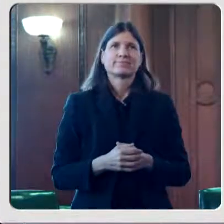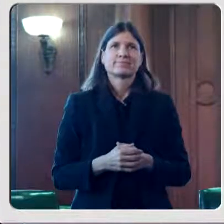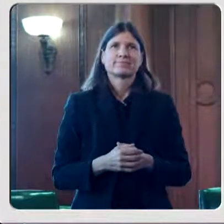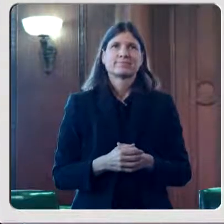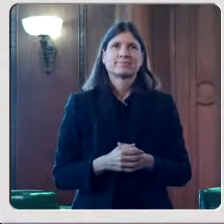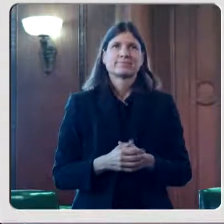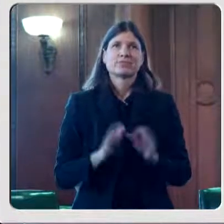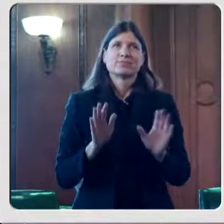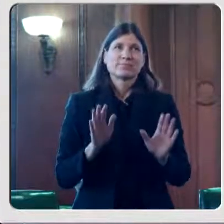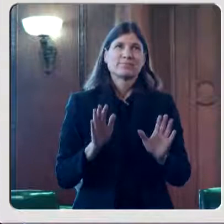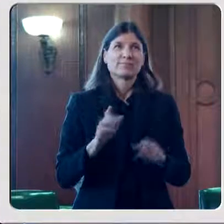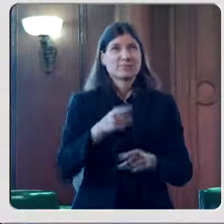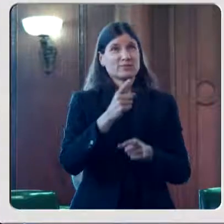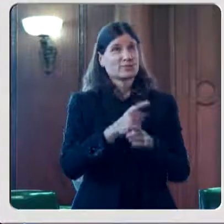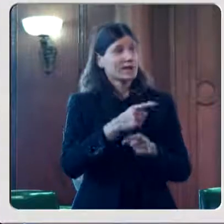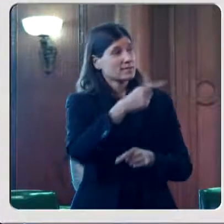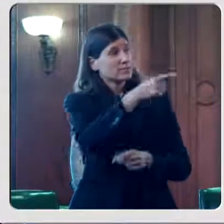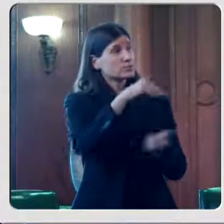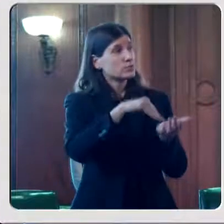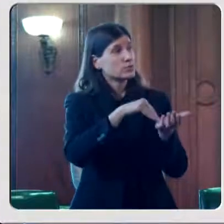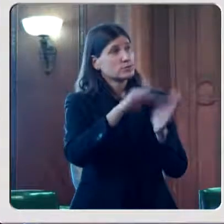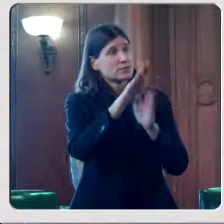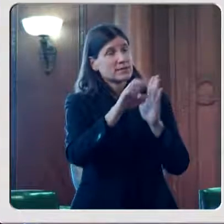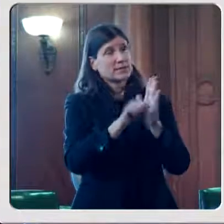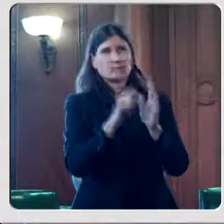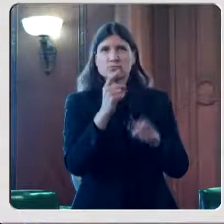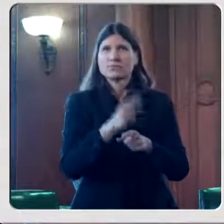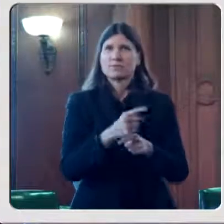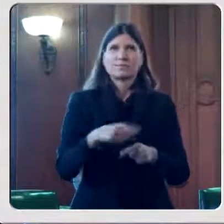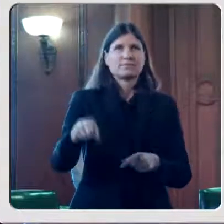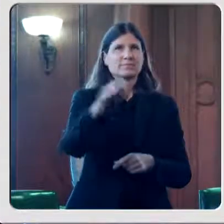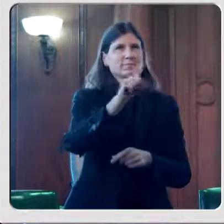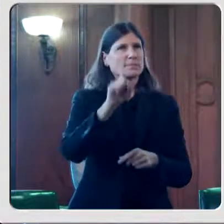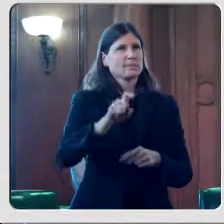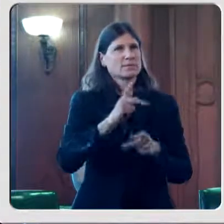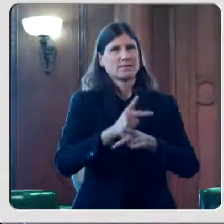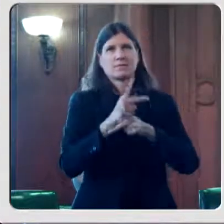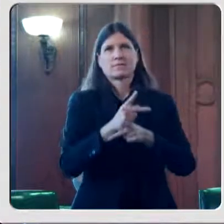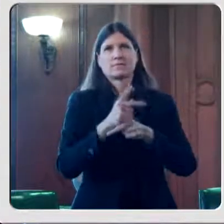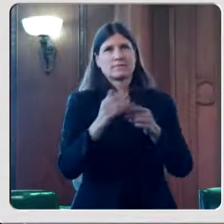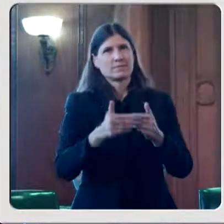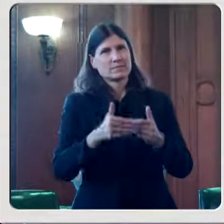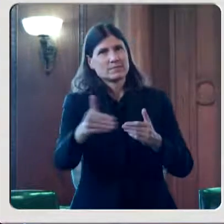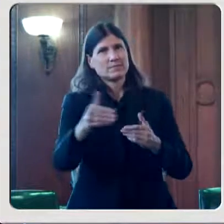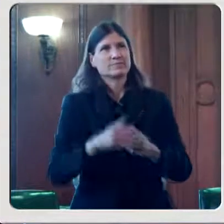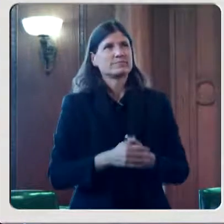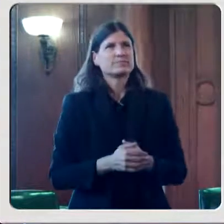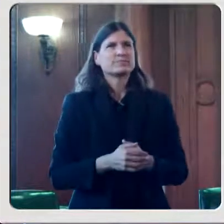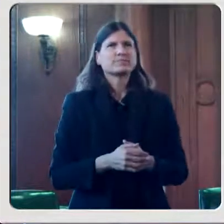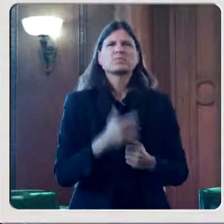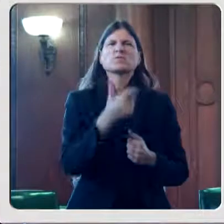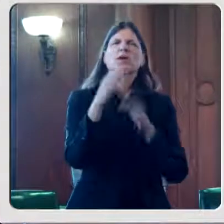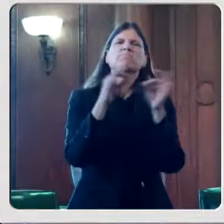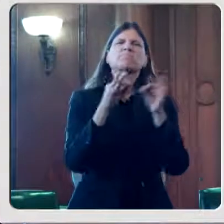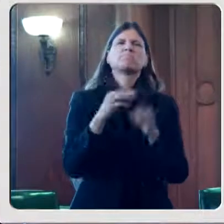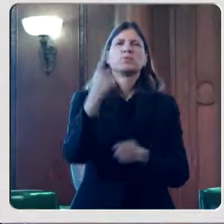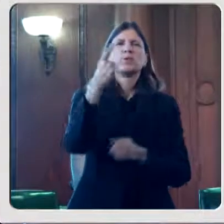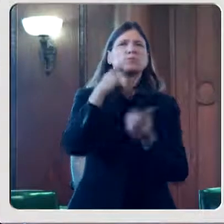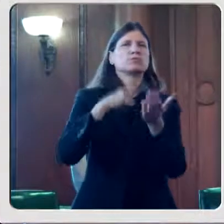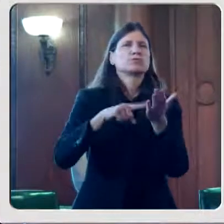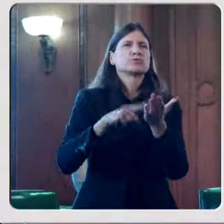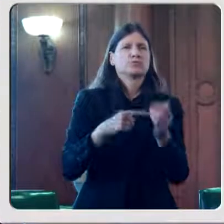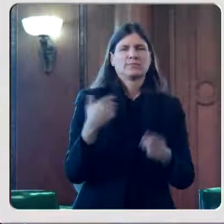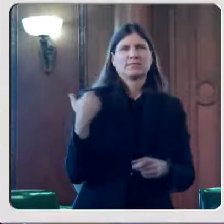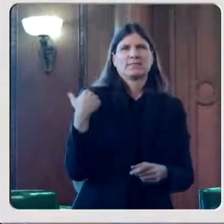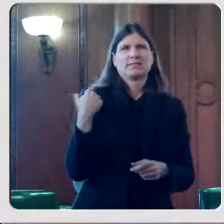further investigation. This weekend, a study was published, not yet peer-reviewed in a journal, but researchers in California